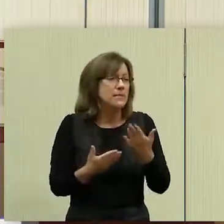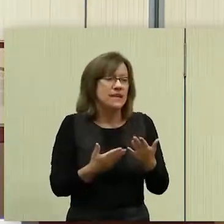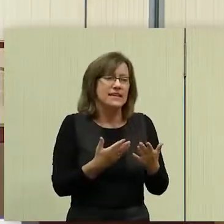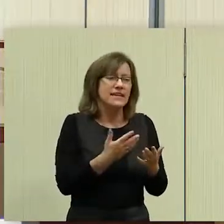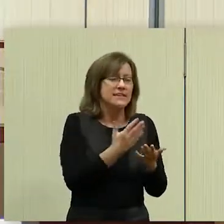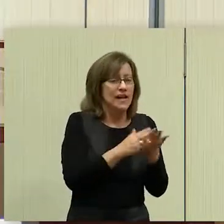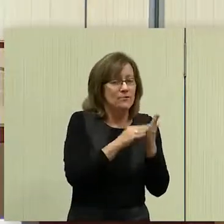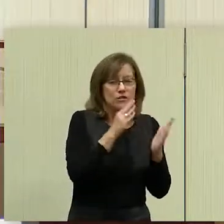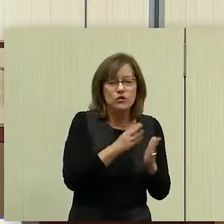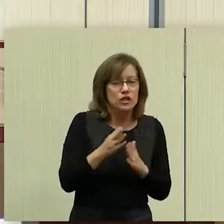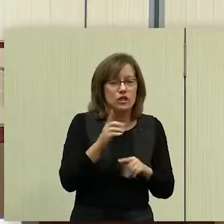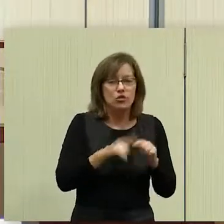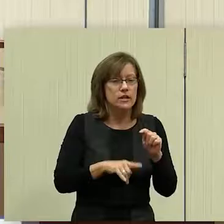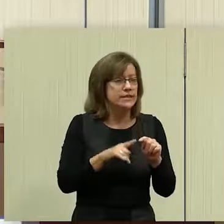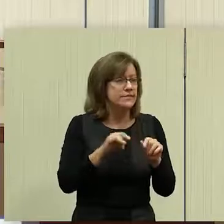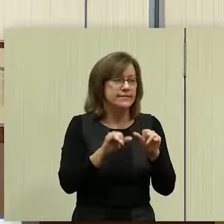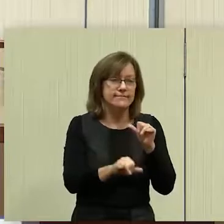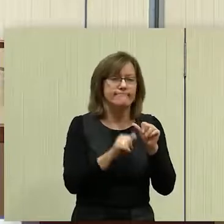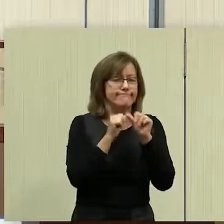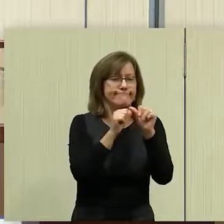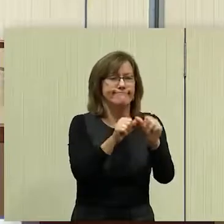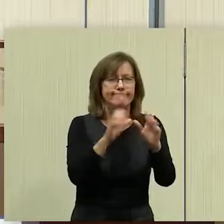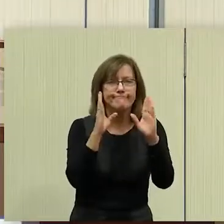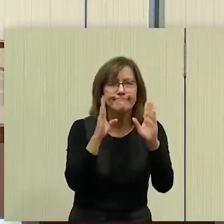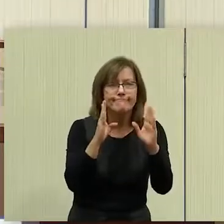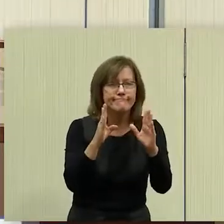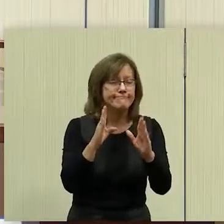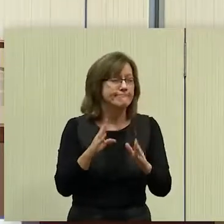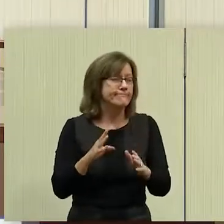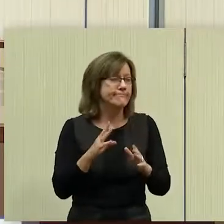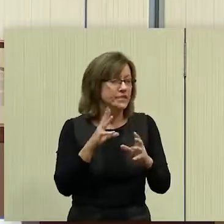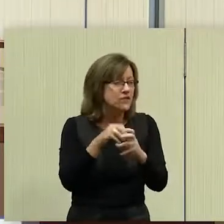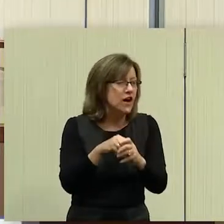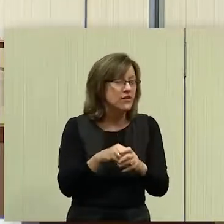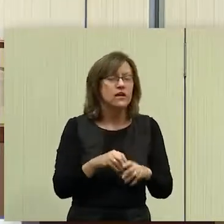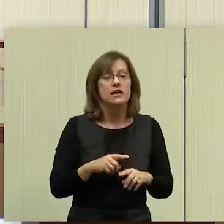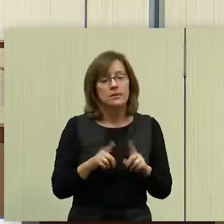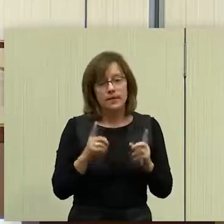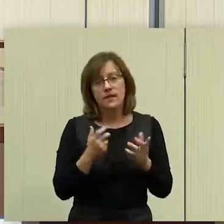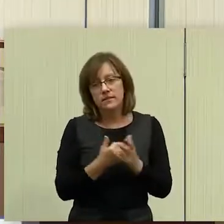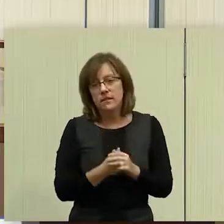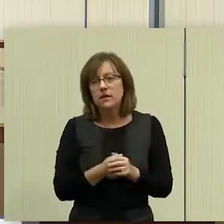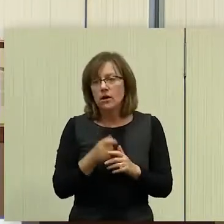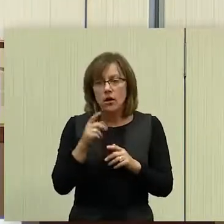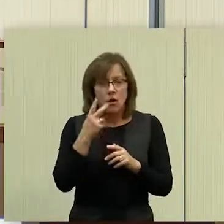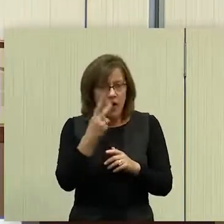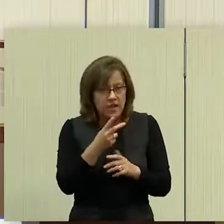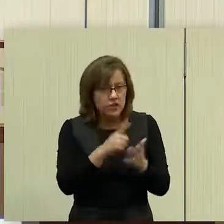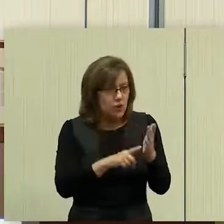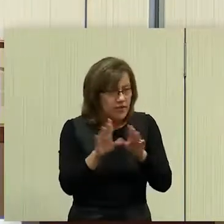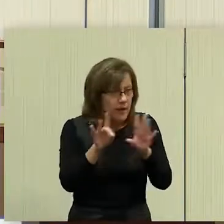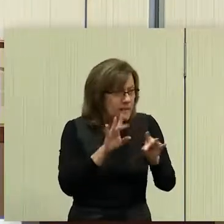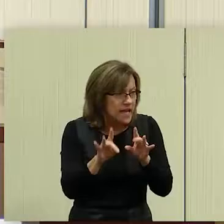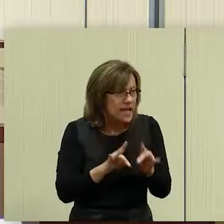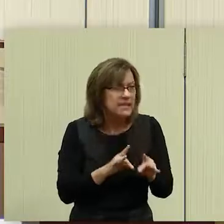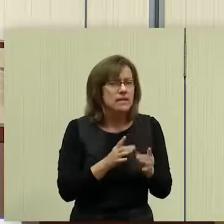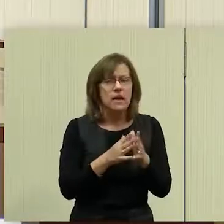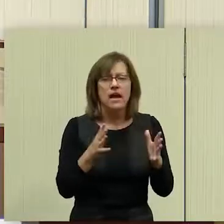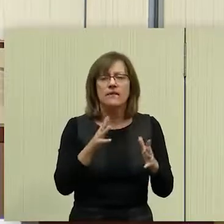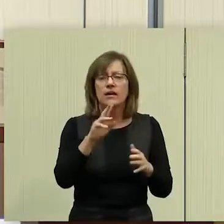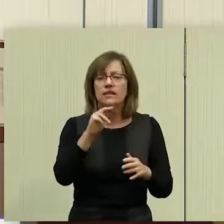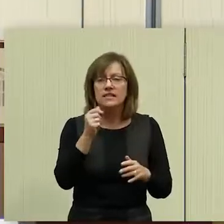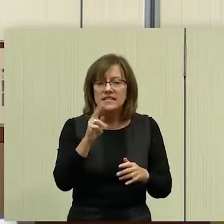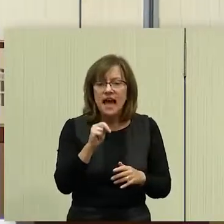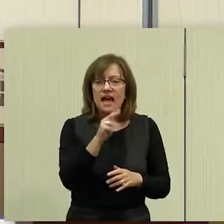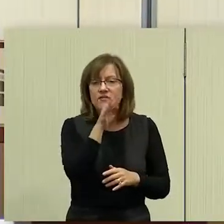in an activity, but lots of kids paying attention, watching what the children selected from the different pages, and then lots of nonverbal and